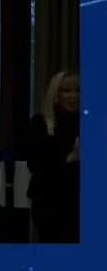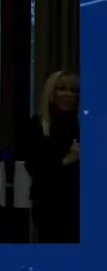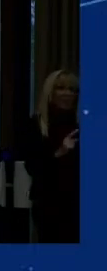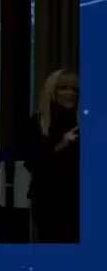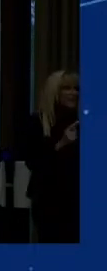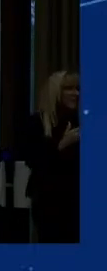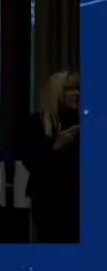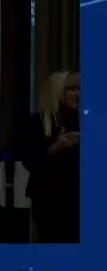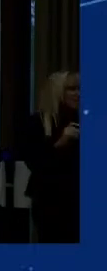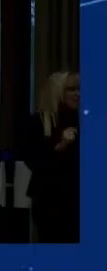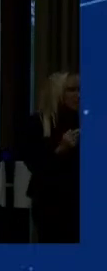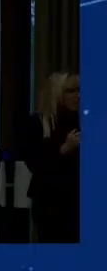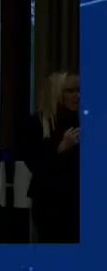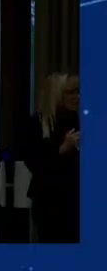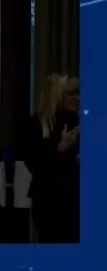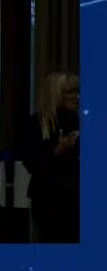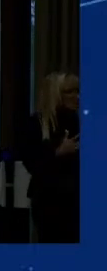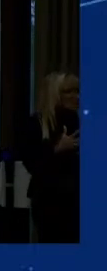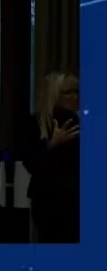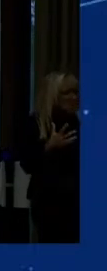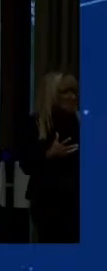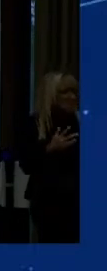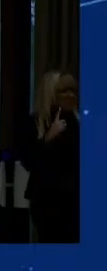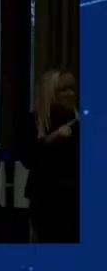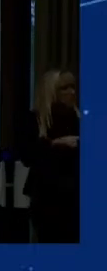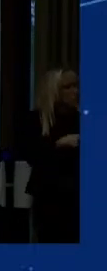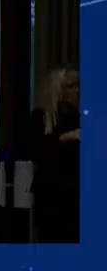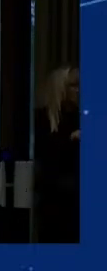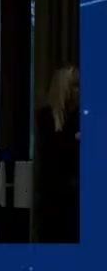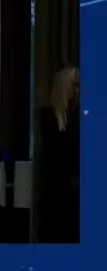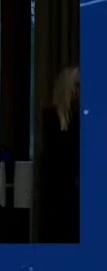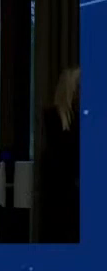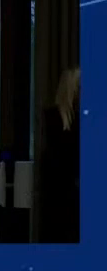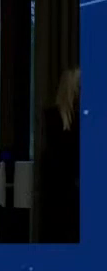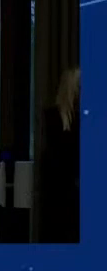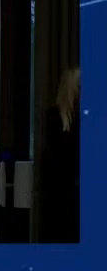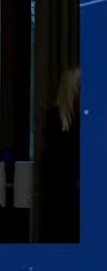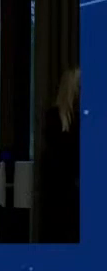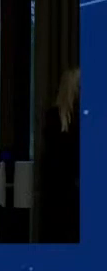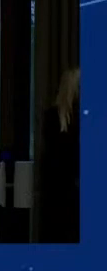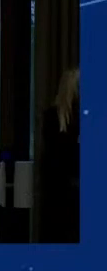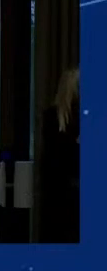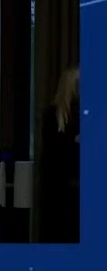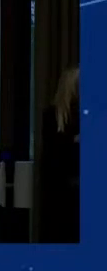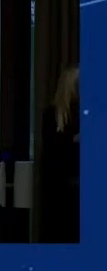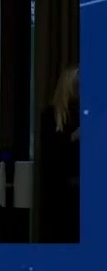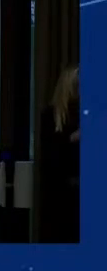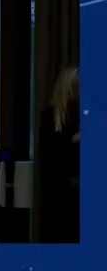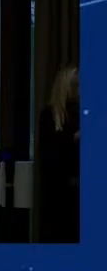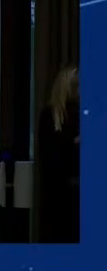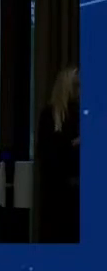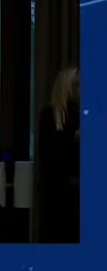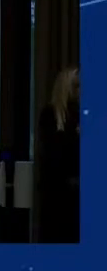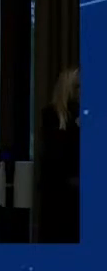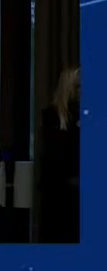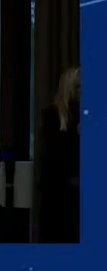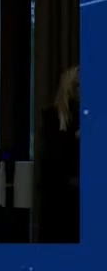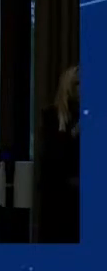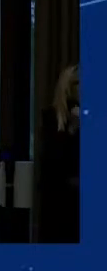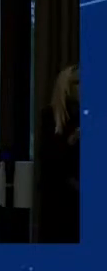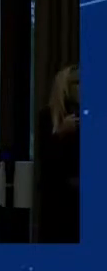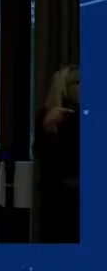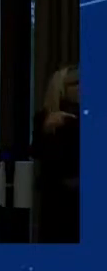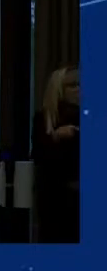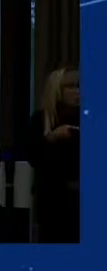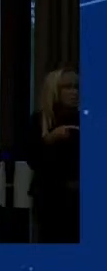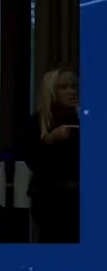there's a lot that you can use as a starting point to learn more about what you're interested in. And then the last point I'll make about